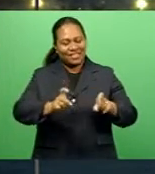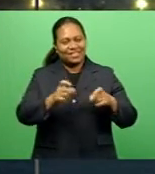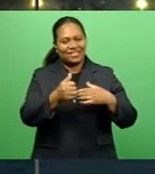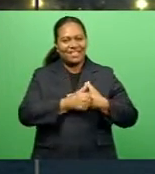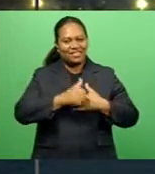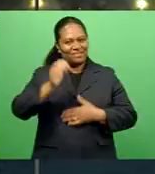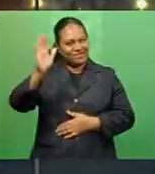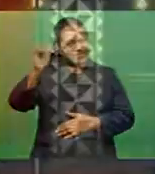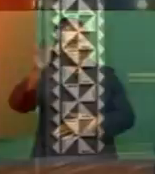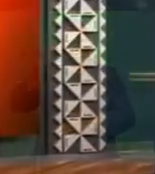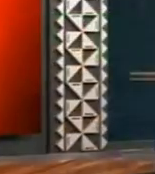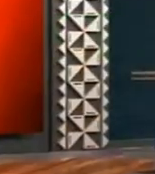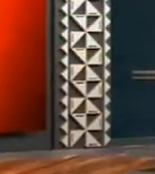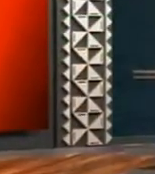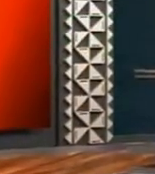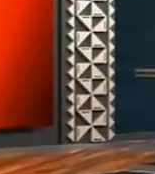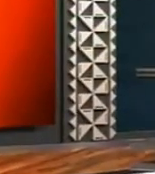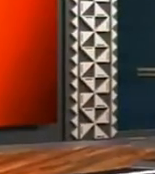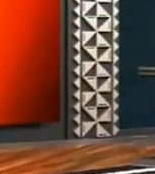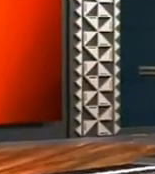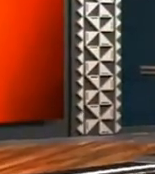Motemata.